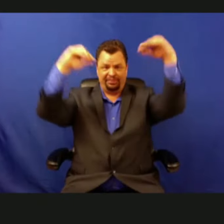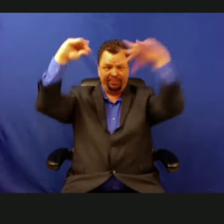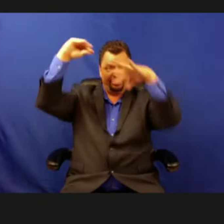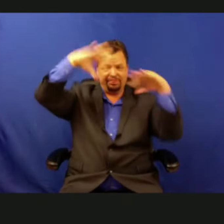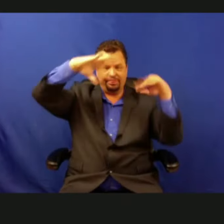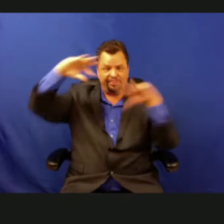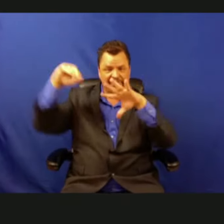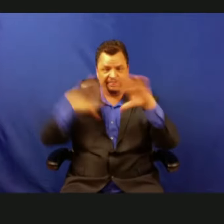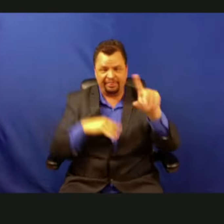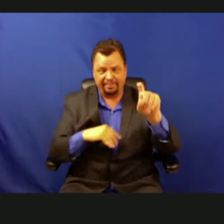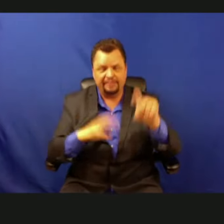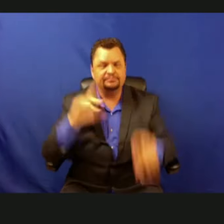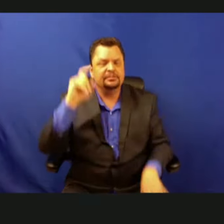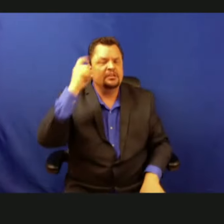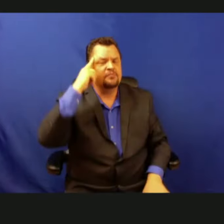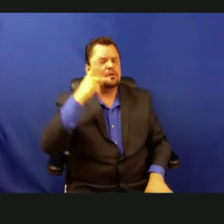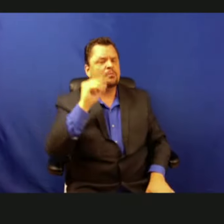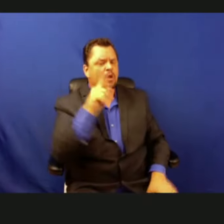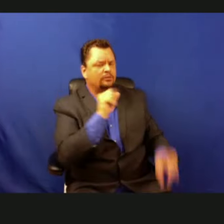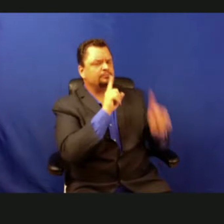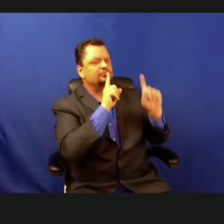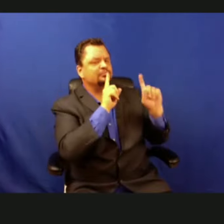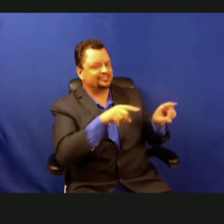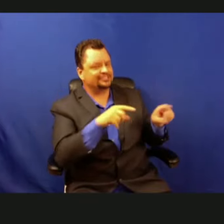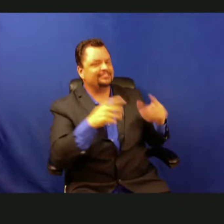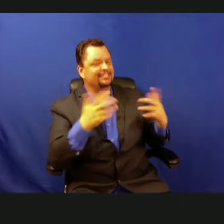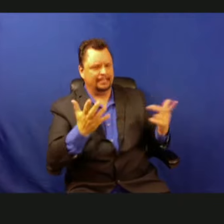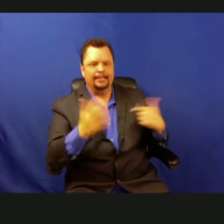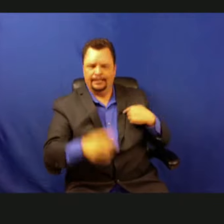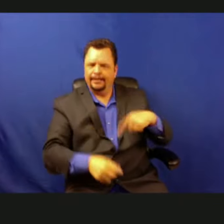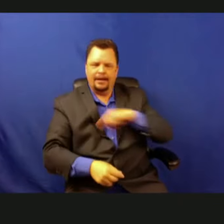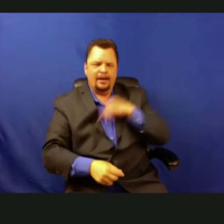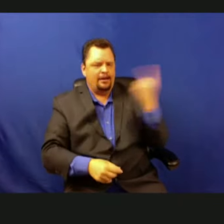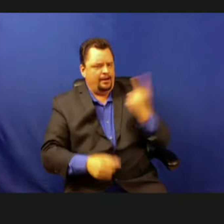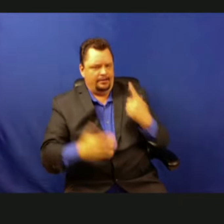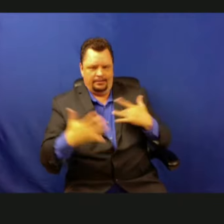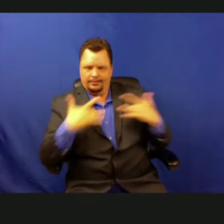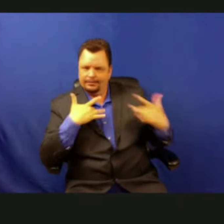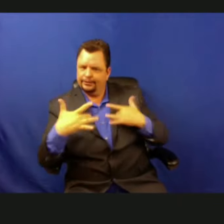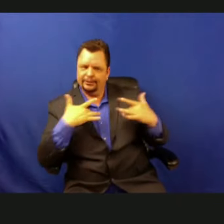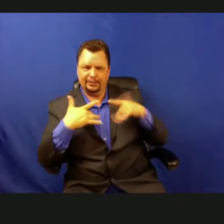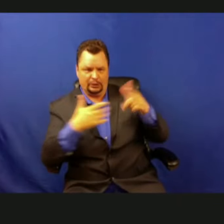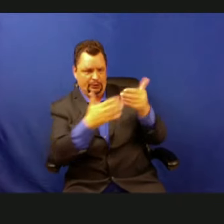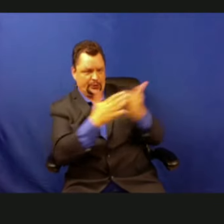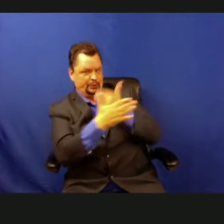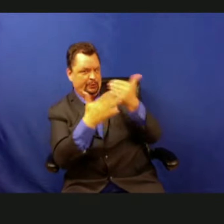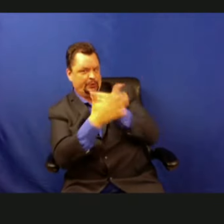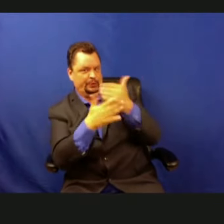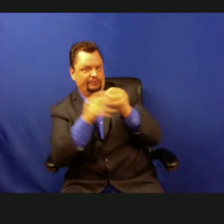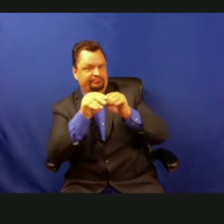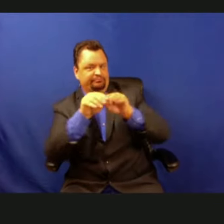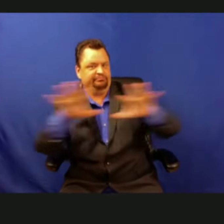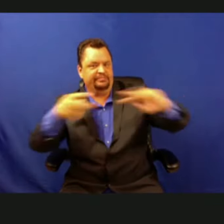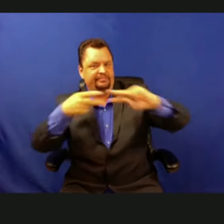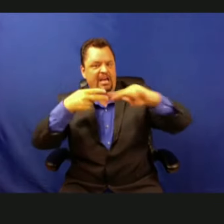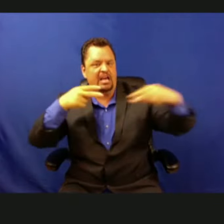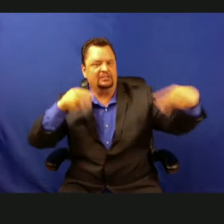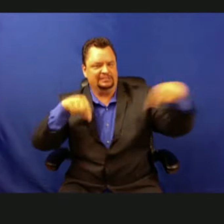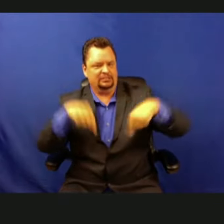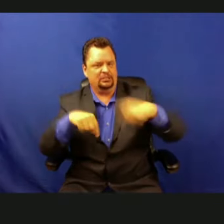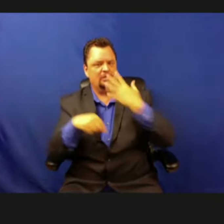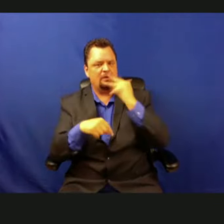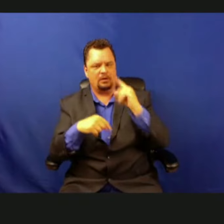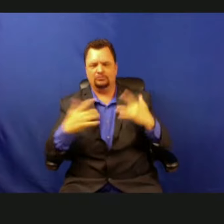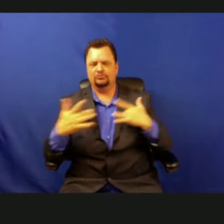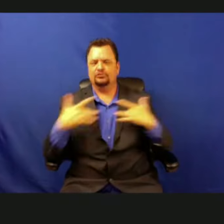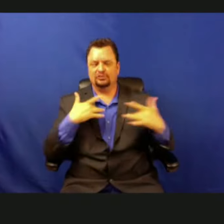reintroduction of the virus and variants to our states. So when the virus was spiking, and it still is in the southeastern United States, there's obviously less everyday